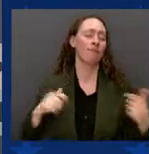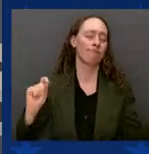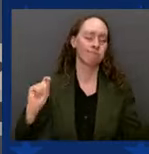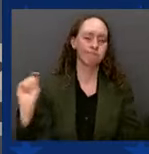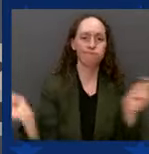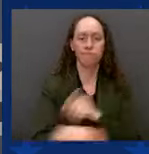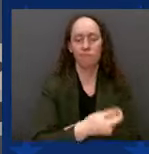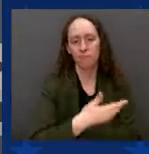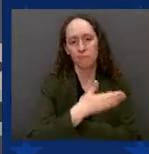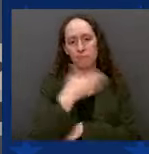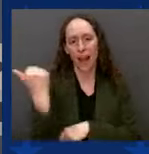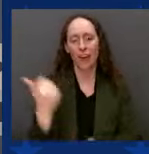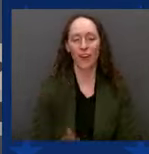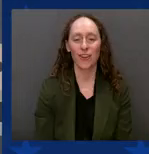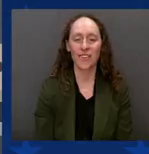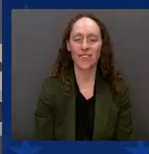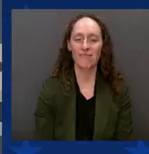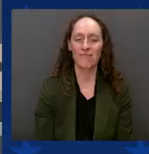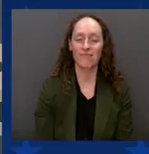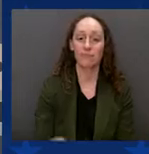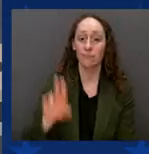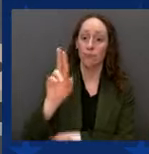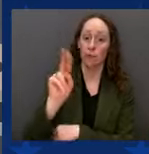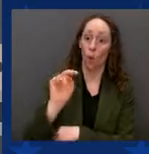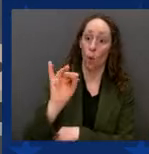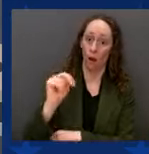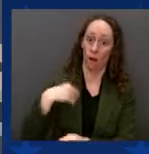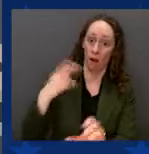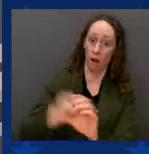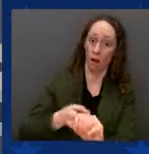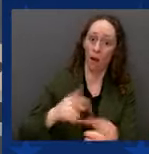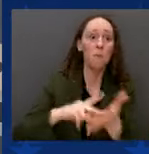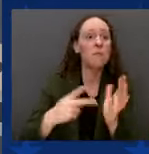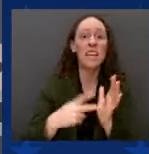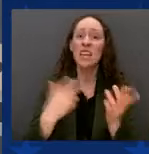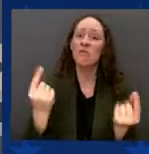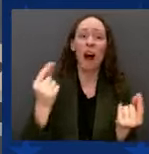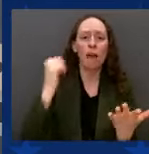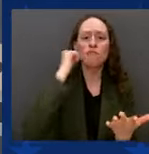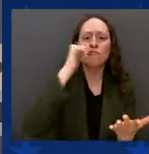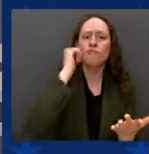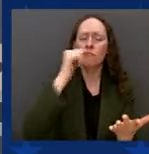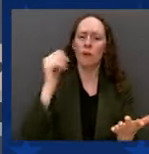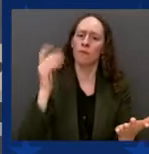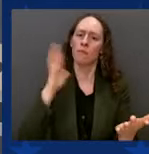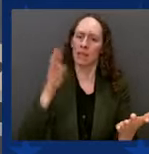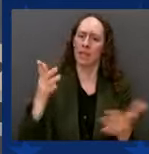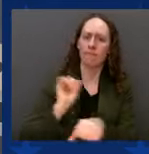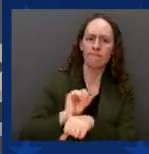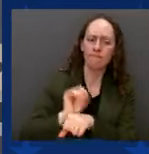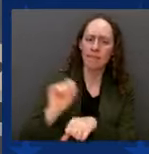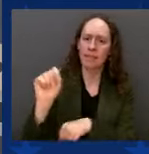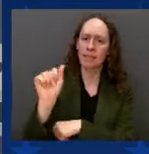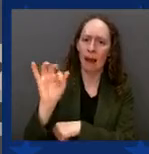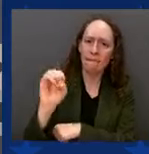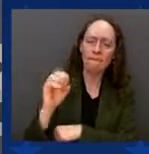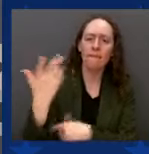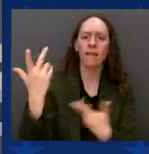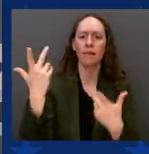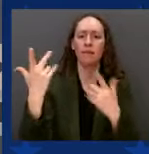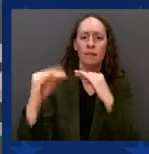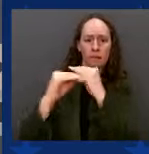safety, security, consistent work hours, an opportunity to learn from more experienced members and support on the